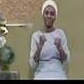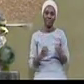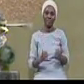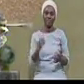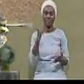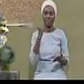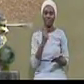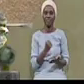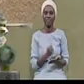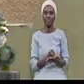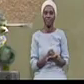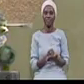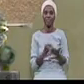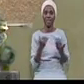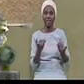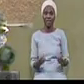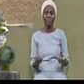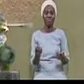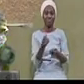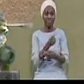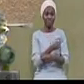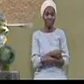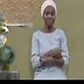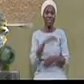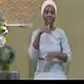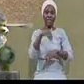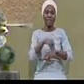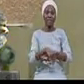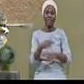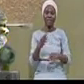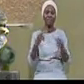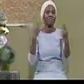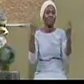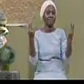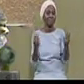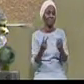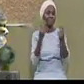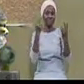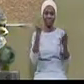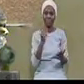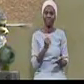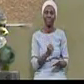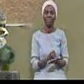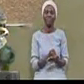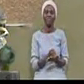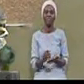Tonight is the night of victory, amen.